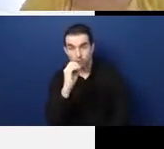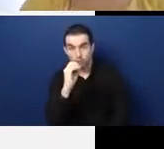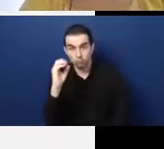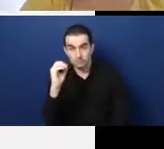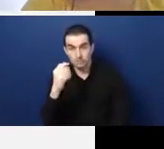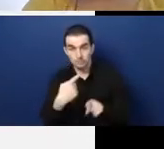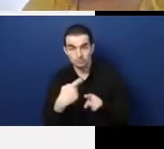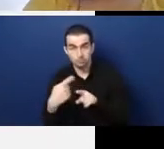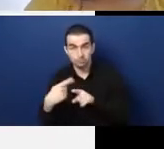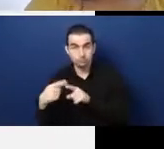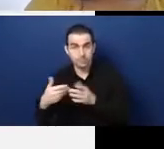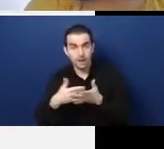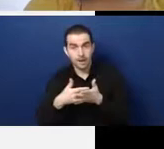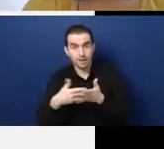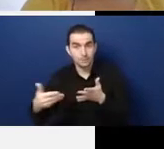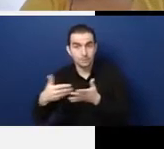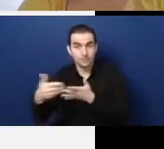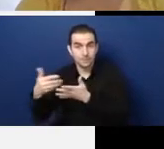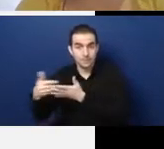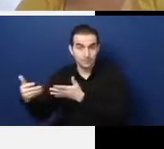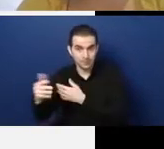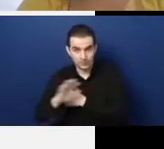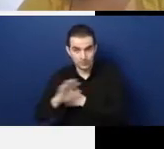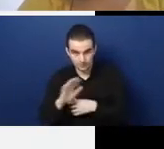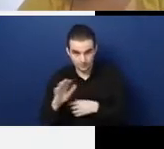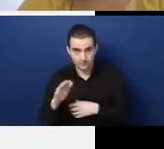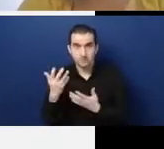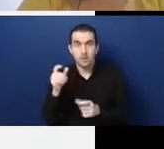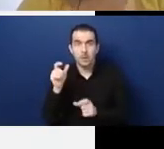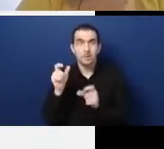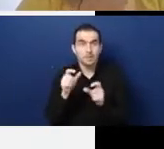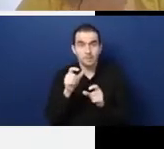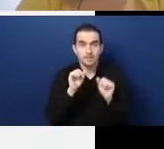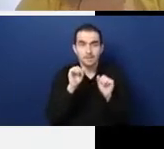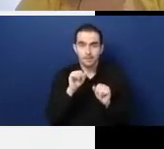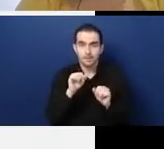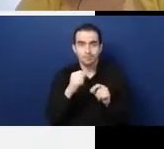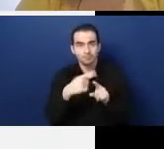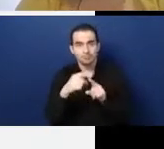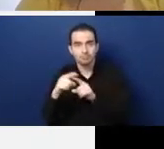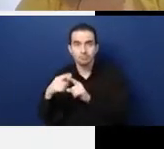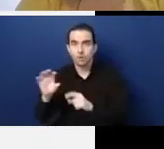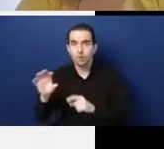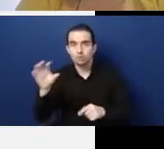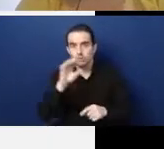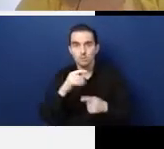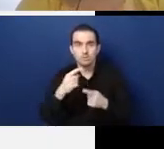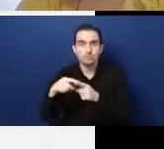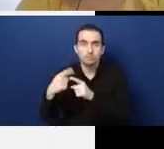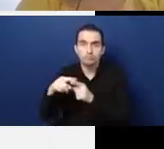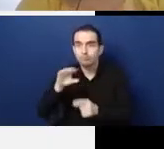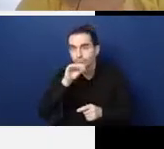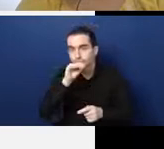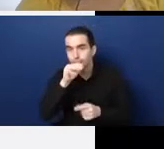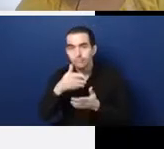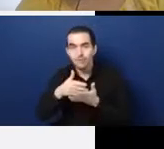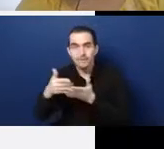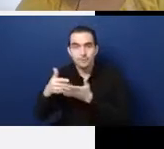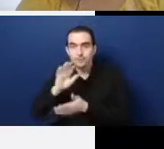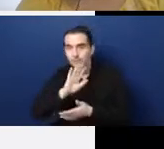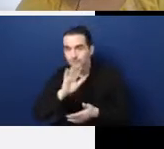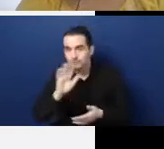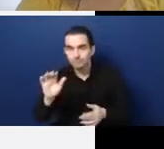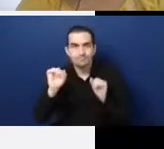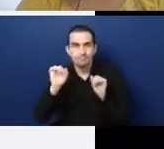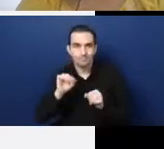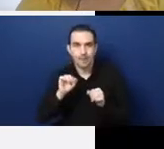to access this system. And the online and phone options make it even easier for more people to be able to